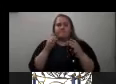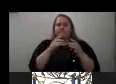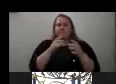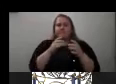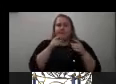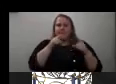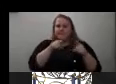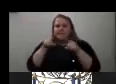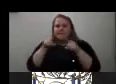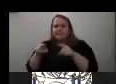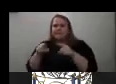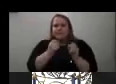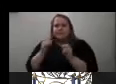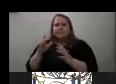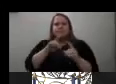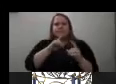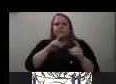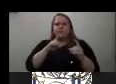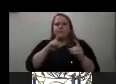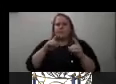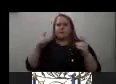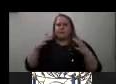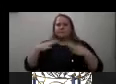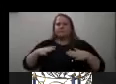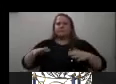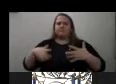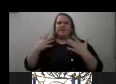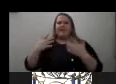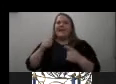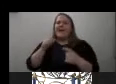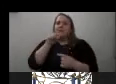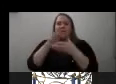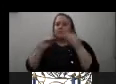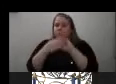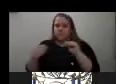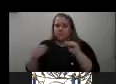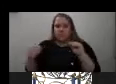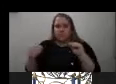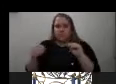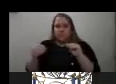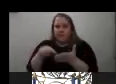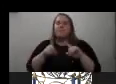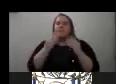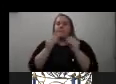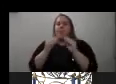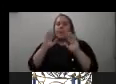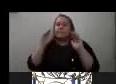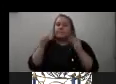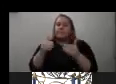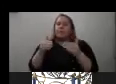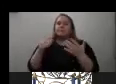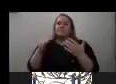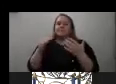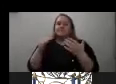it's not a story ballet like those that the early classical Russian ballets. Really, it's about the joy of